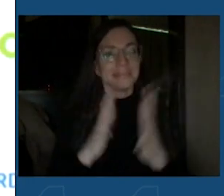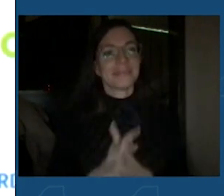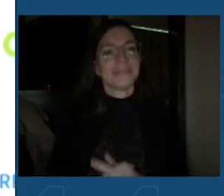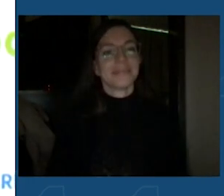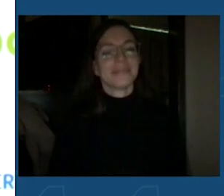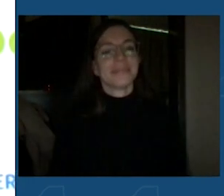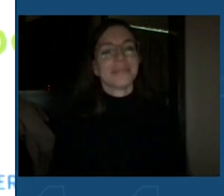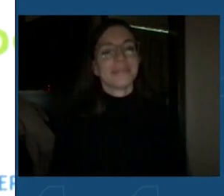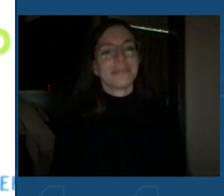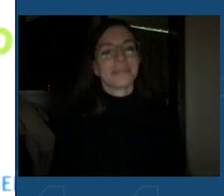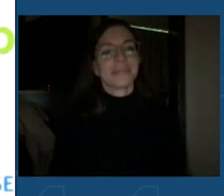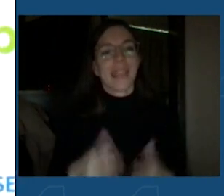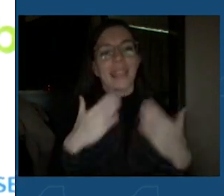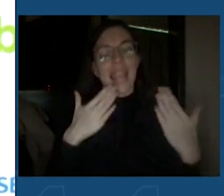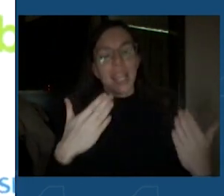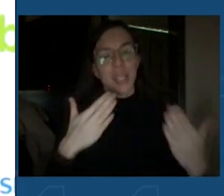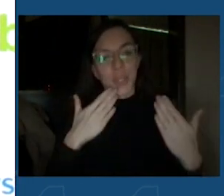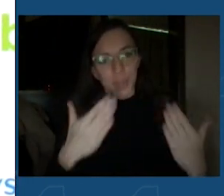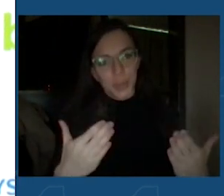much. Thank you.